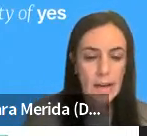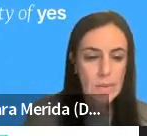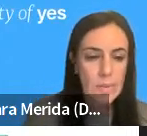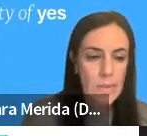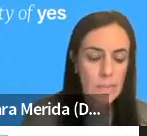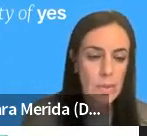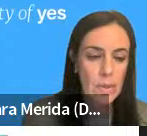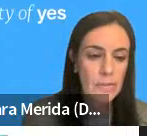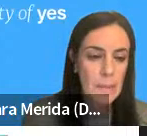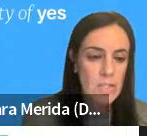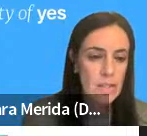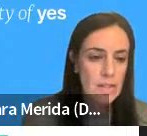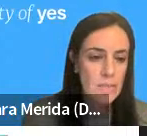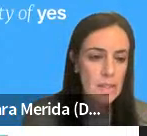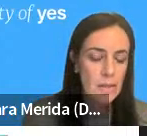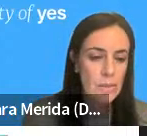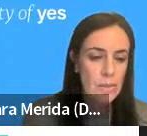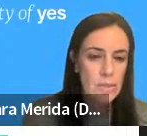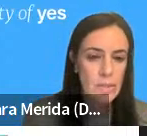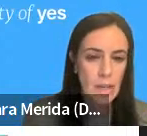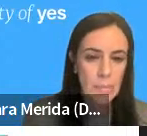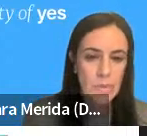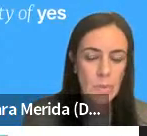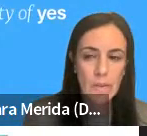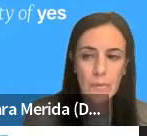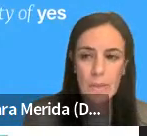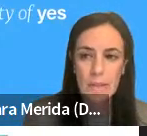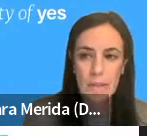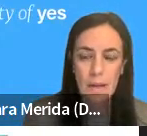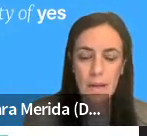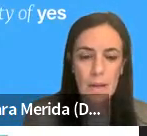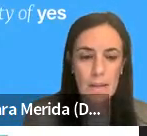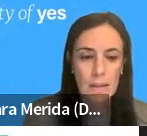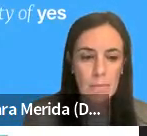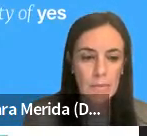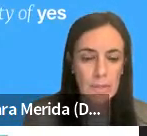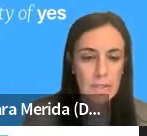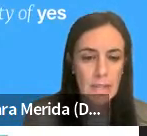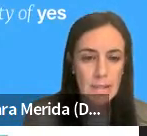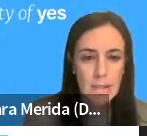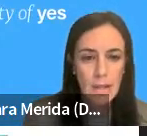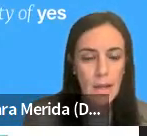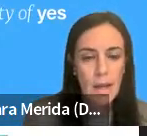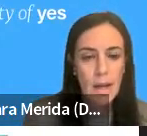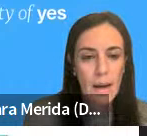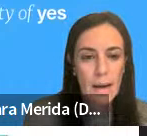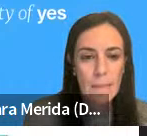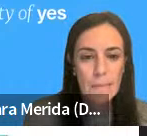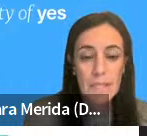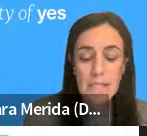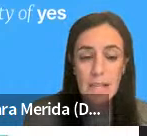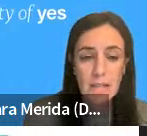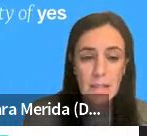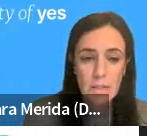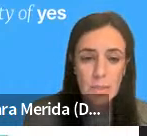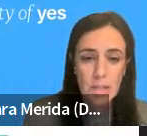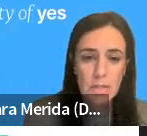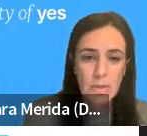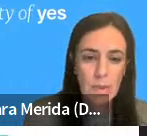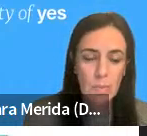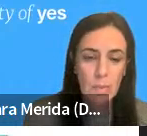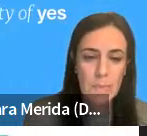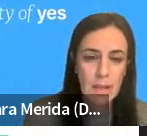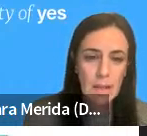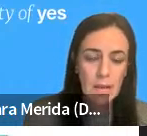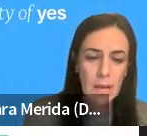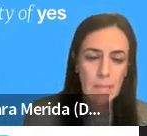be reaching out with more information as we get closer to the April 24th referral date. Please stay in touch with